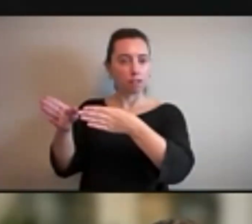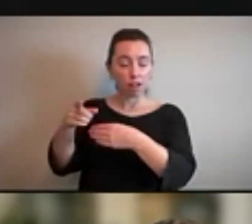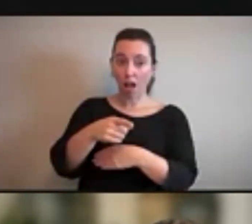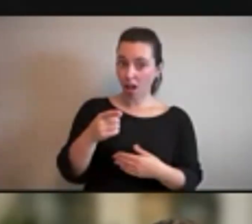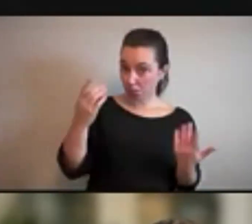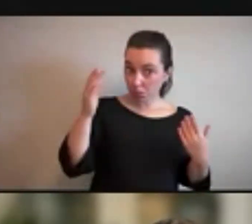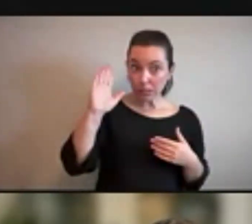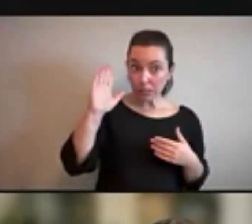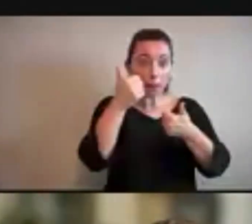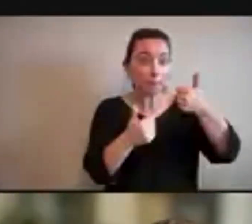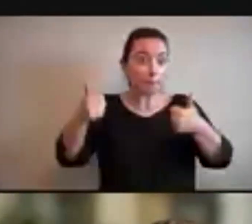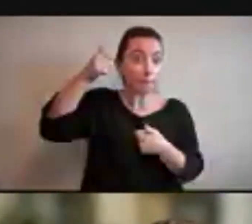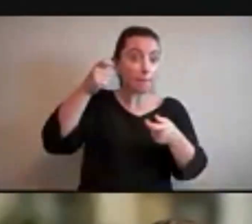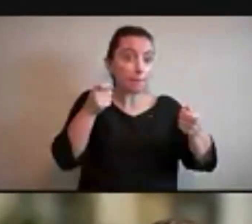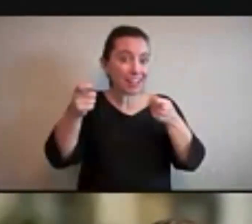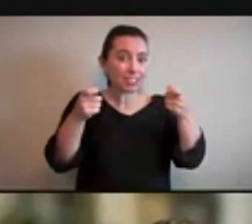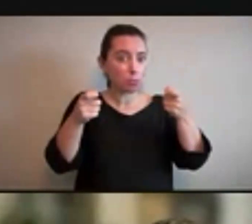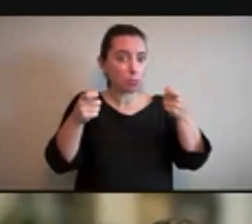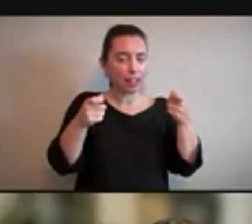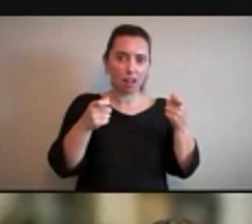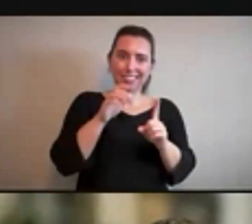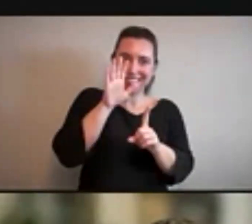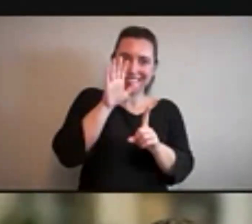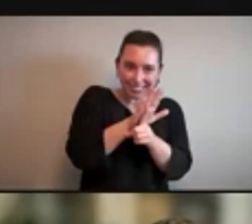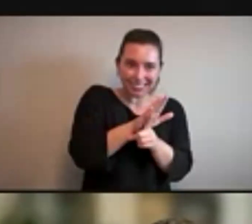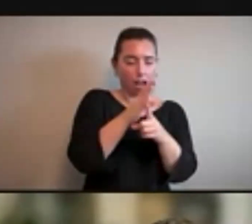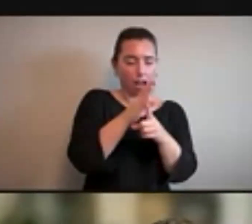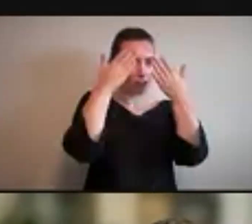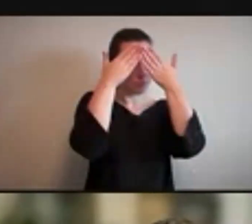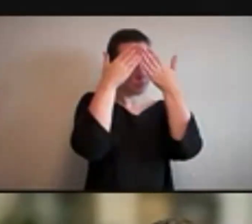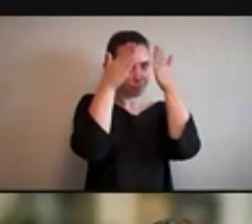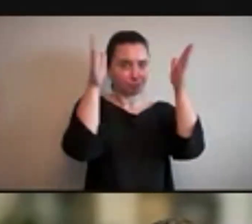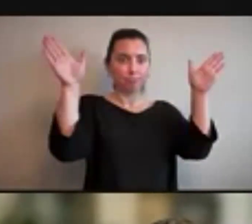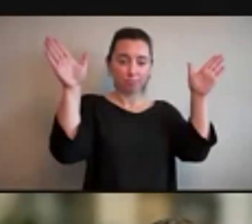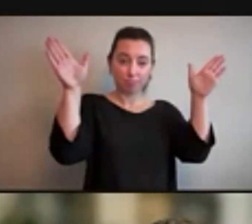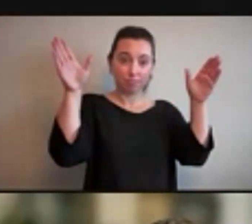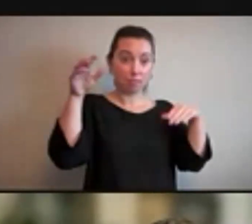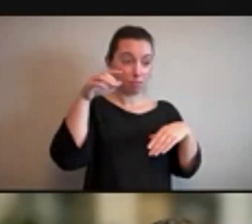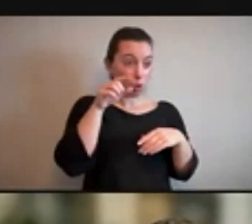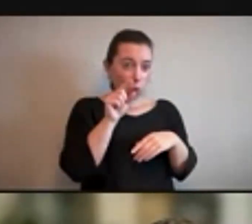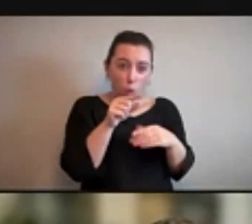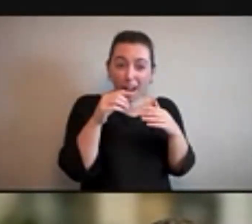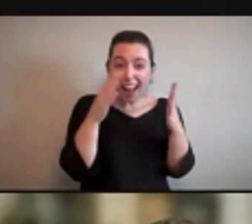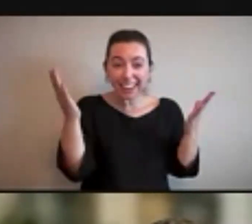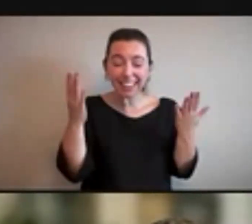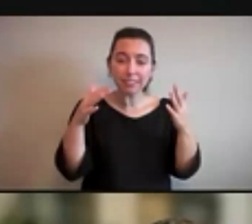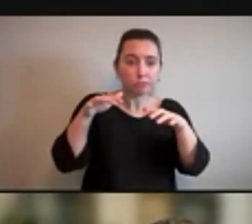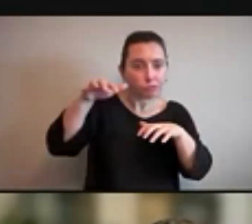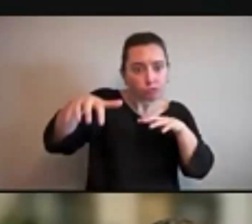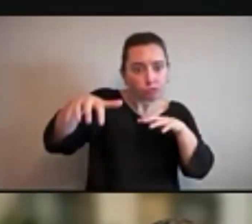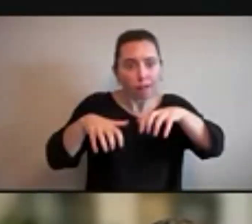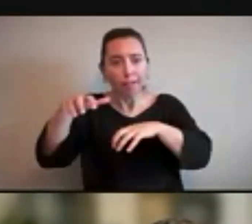attitude and the culture change, but has it been difficult to get all these small and